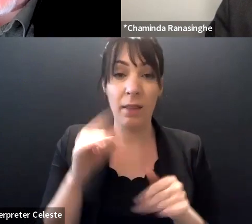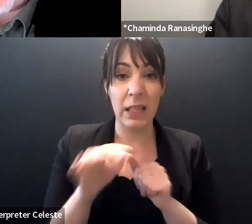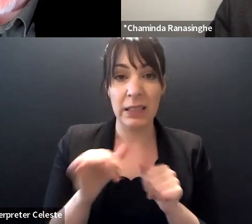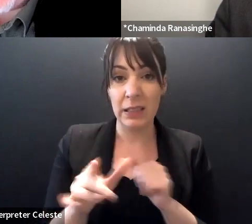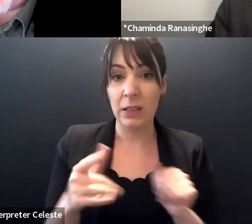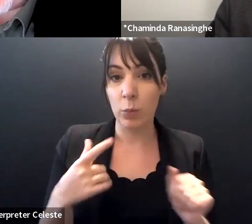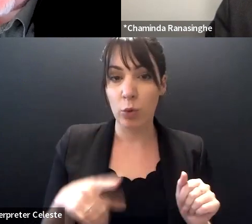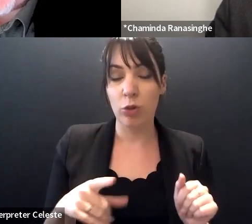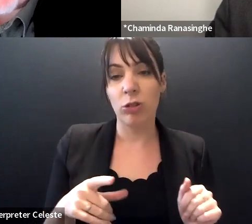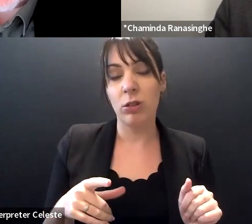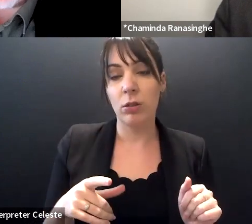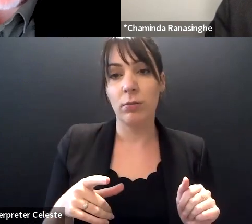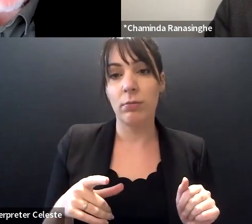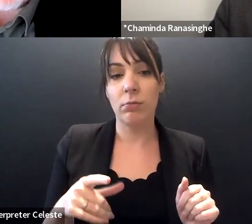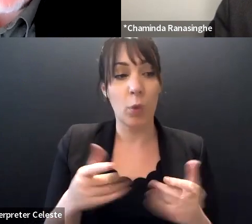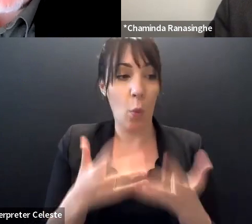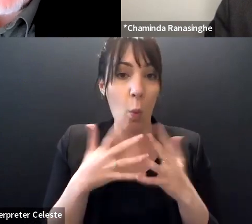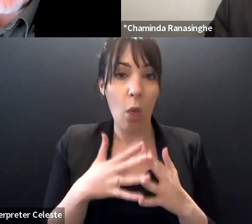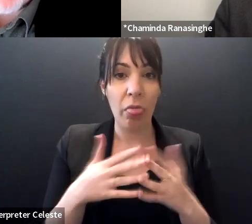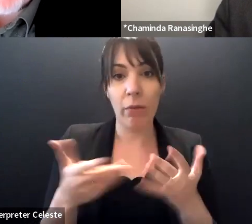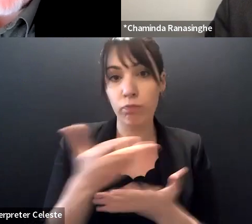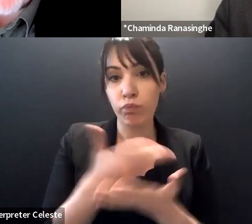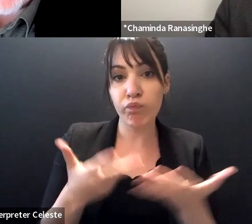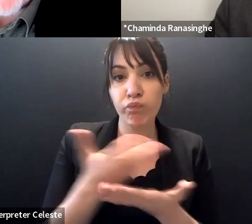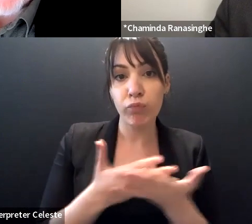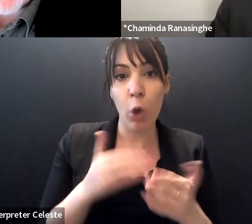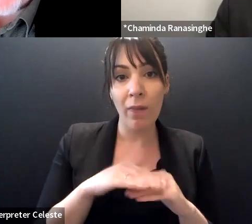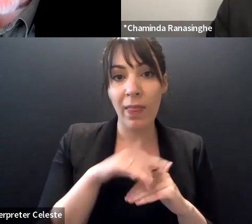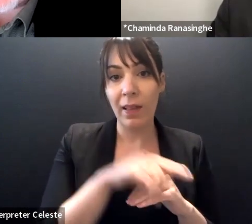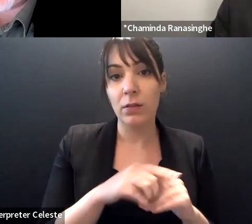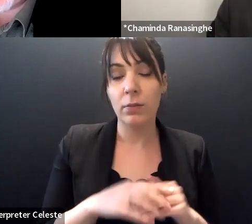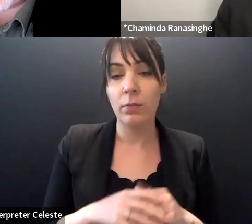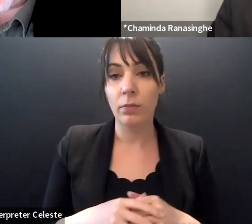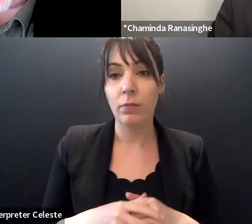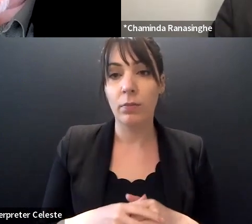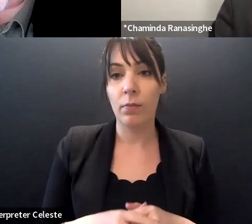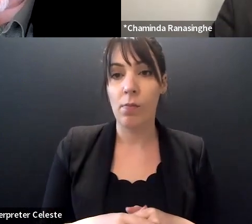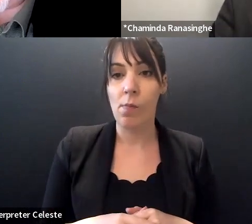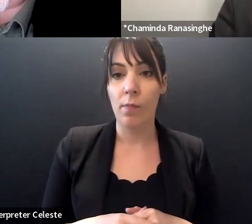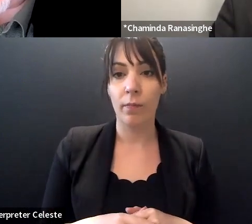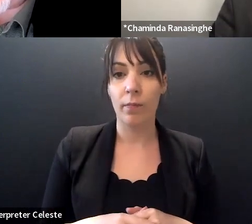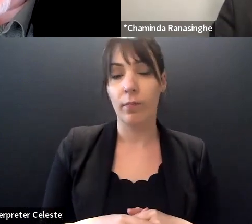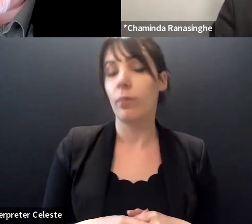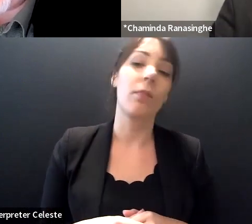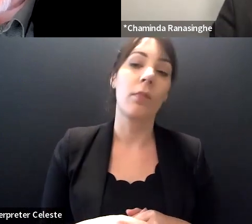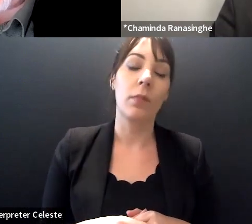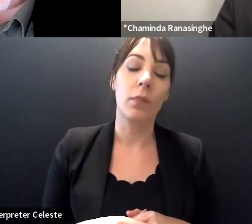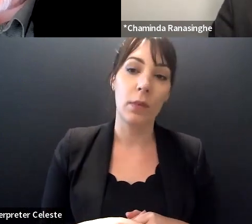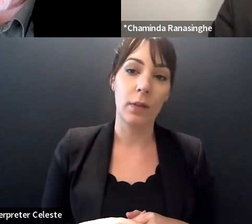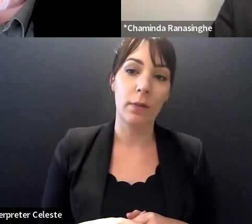that's a rich discussion that's being had at the minute, not only around is it the best way to evaluate, you know, a student's